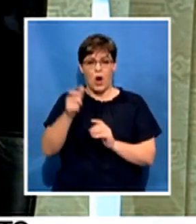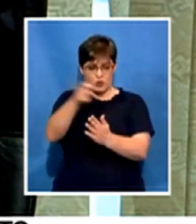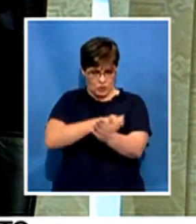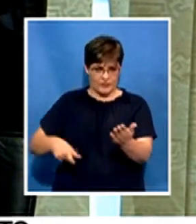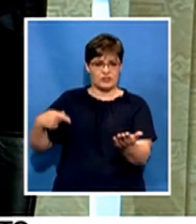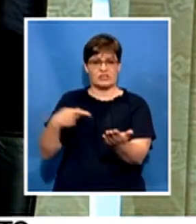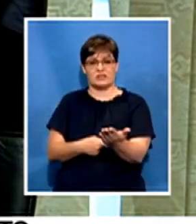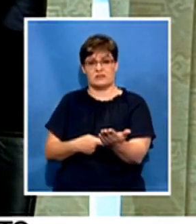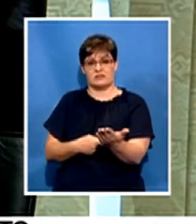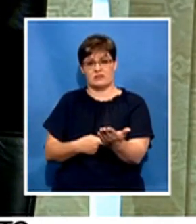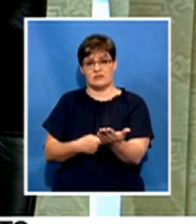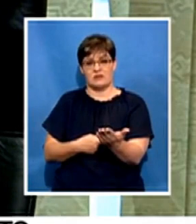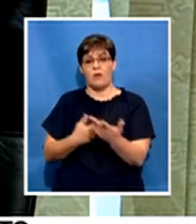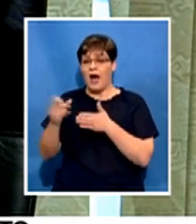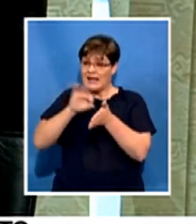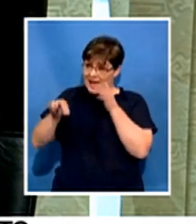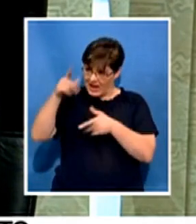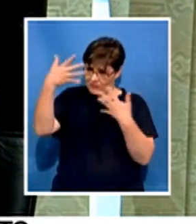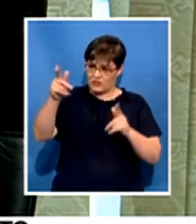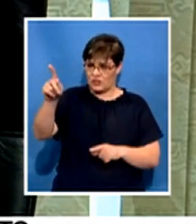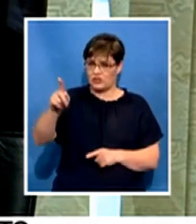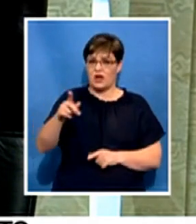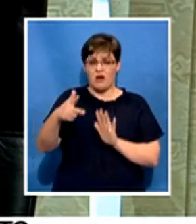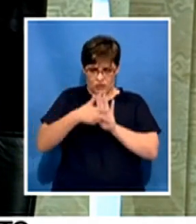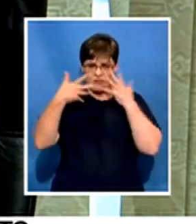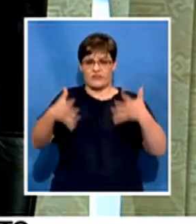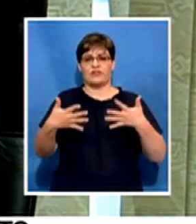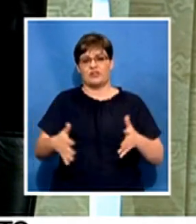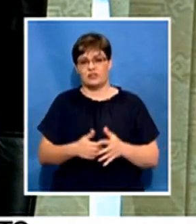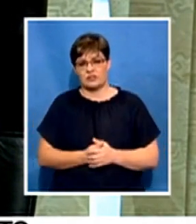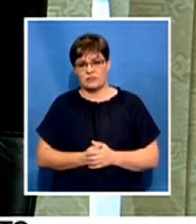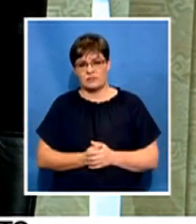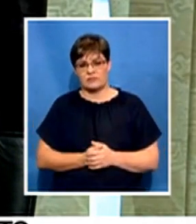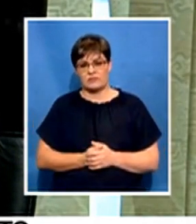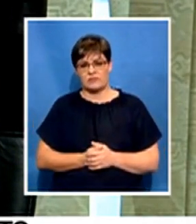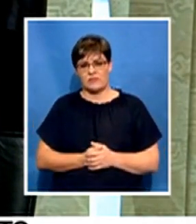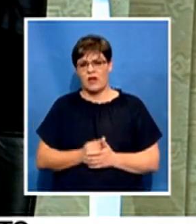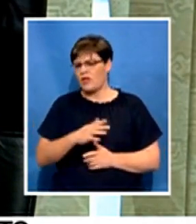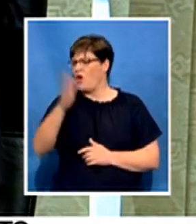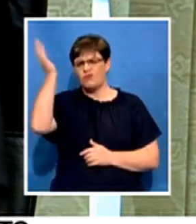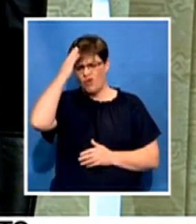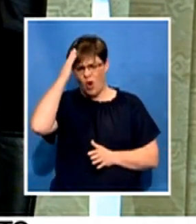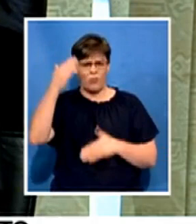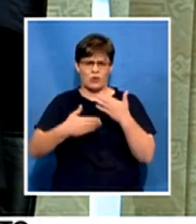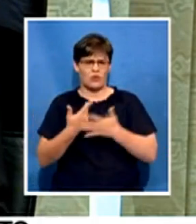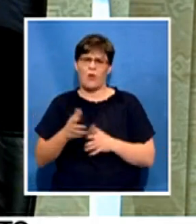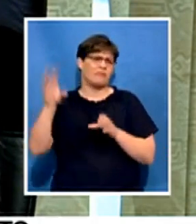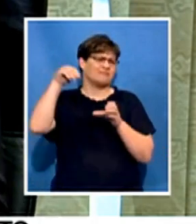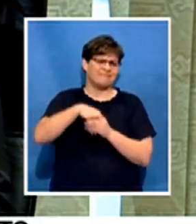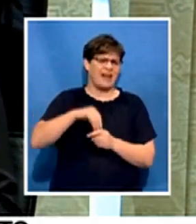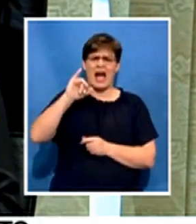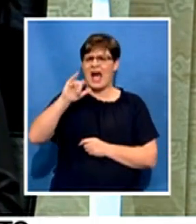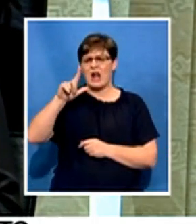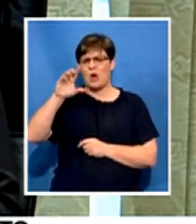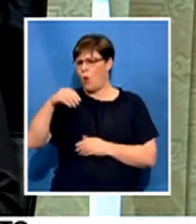that it has ratified. They know the processes. We've been part of the ILO processes where we have also said these are